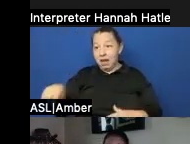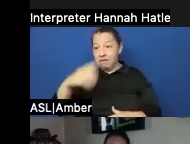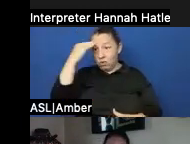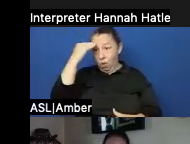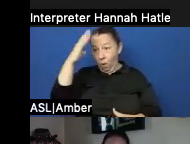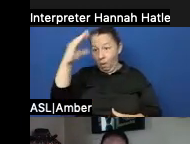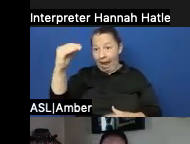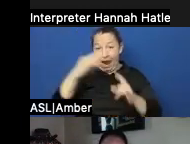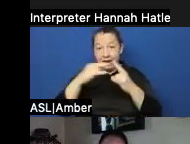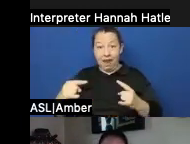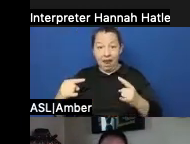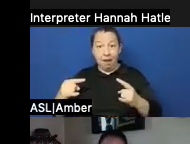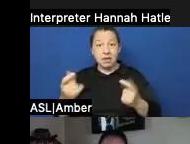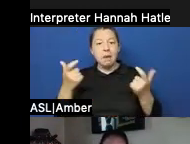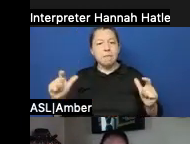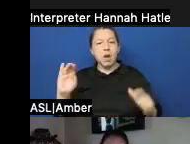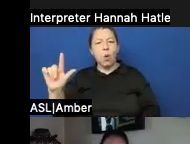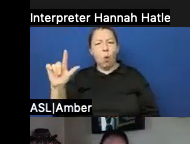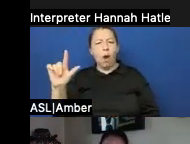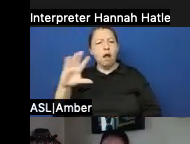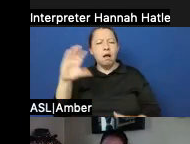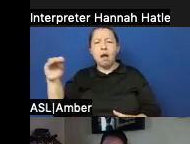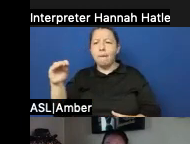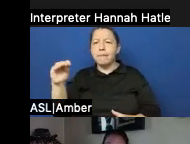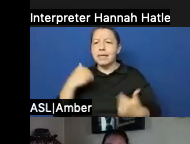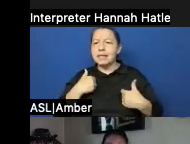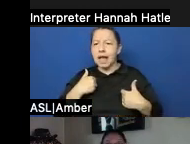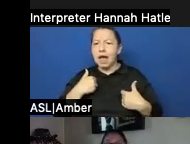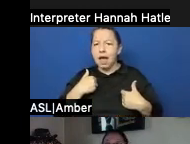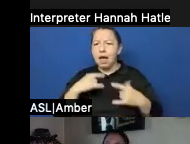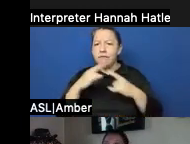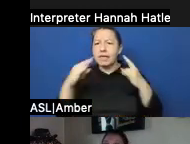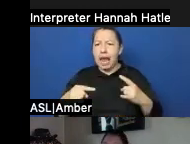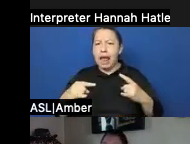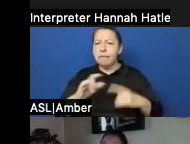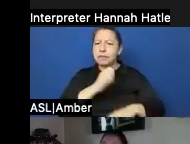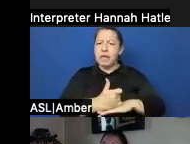oil refineries and fracking and rigging. So we have man camps that have popped up.